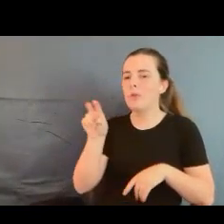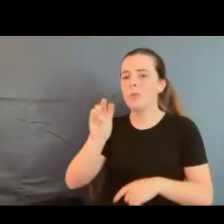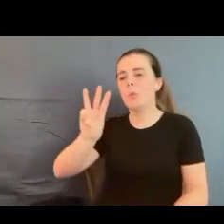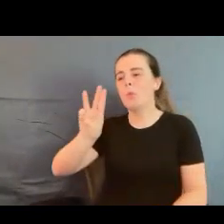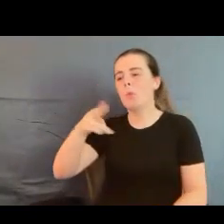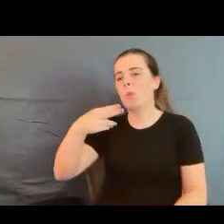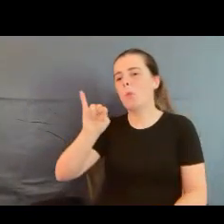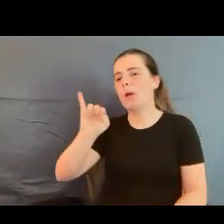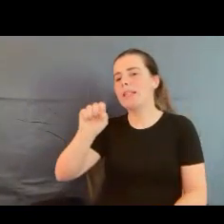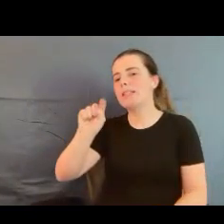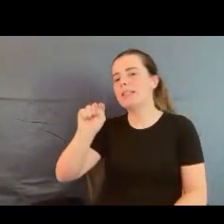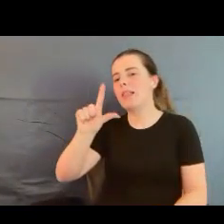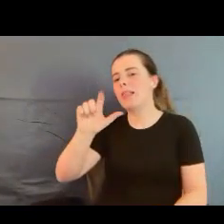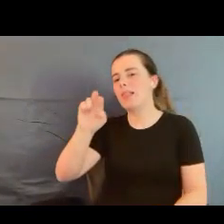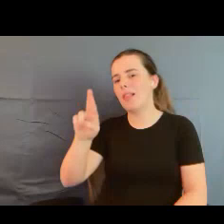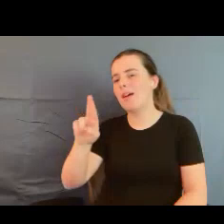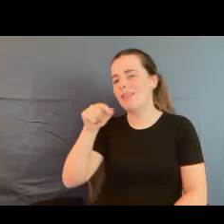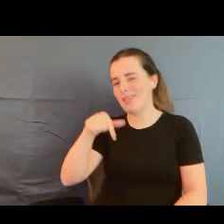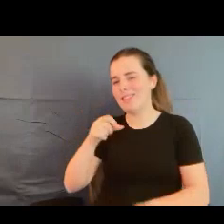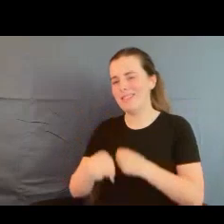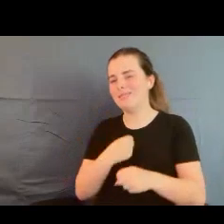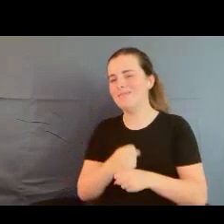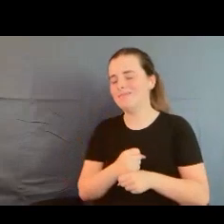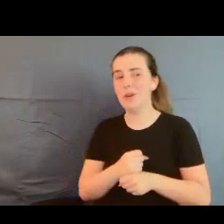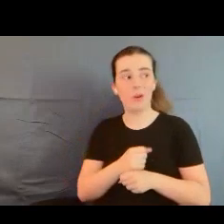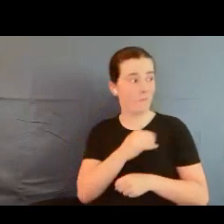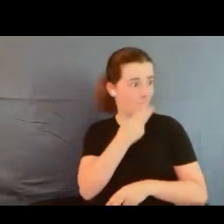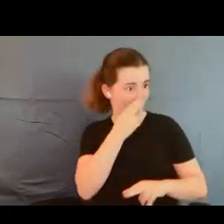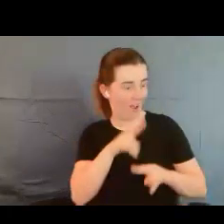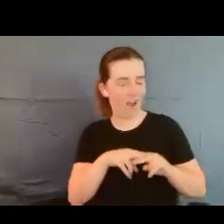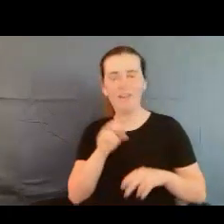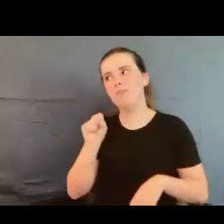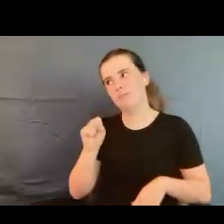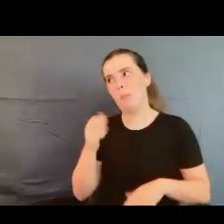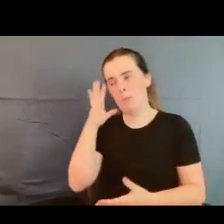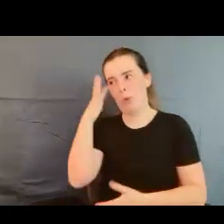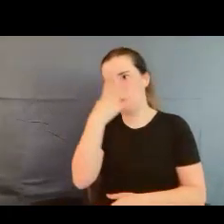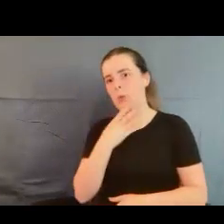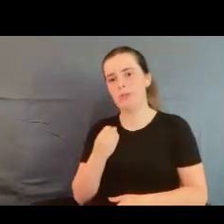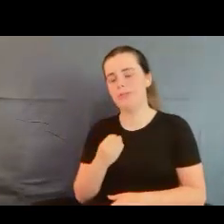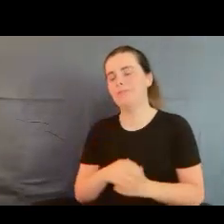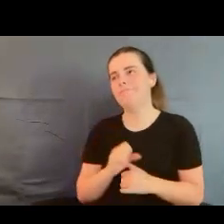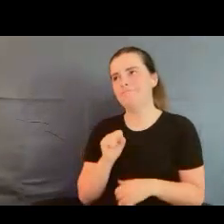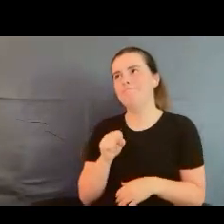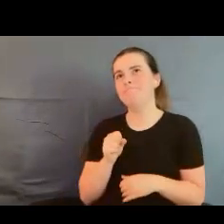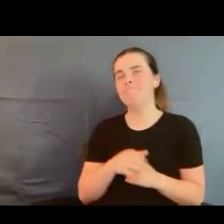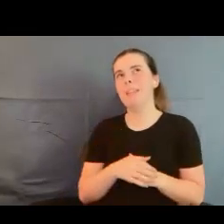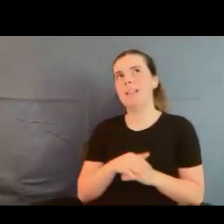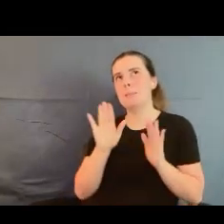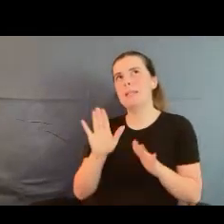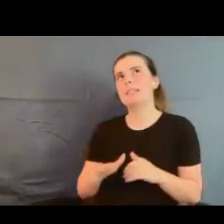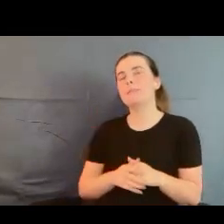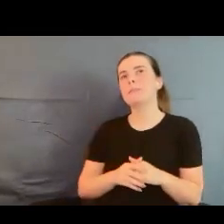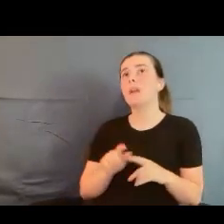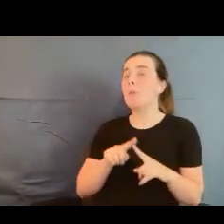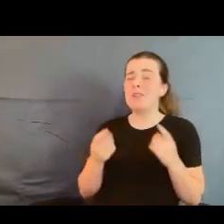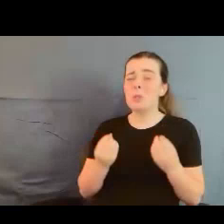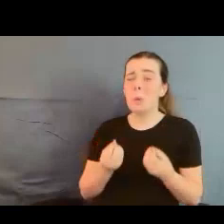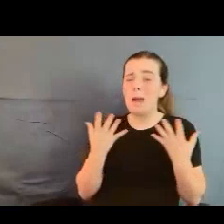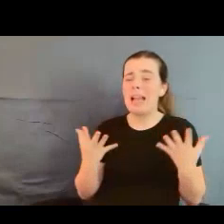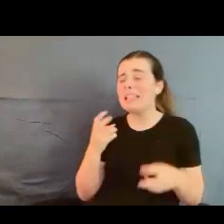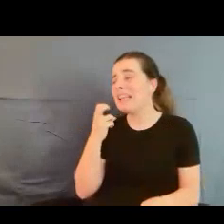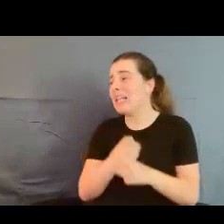year. Oh, fun. Yeah, I think that it's just beautiful there. So yeah, I think that one will be amazing. But there's so many and it's hard to choose.